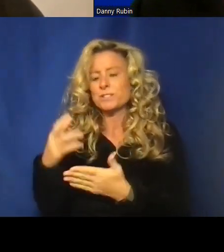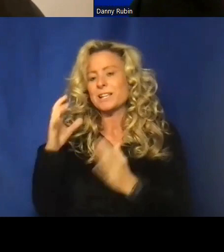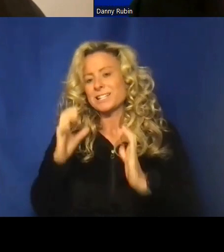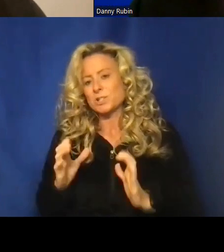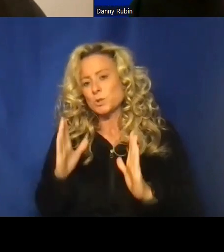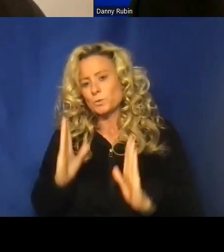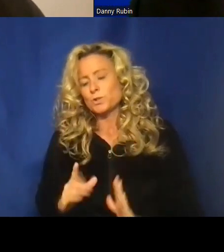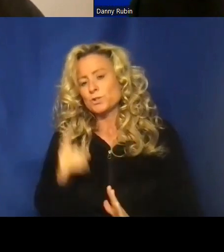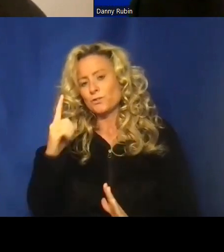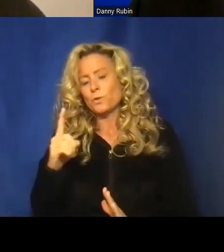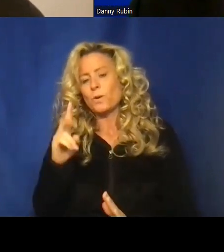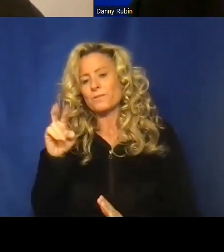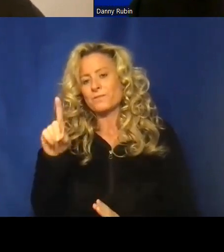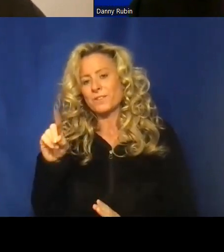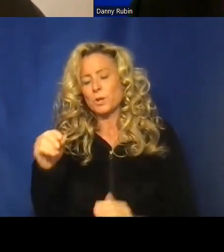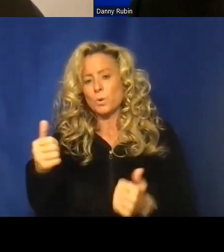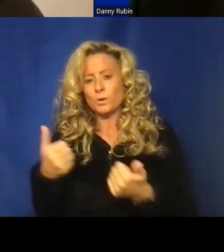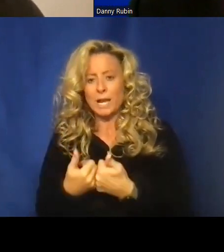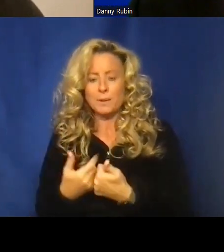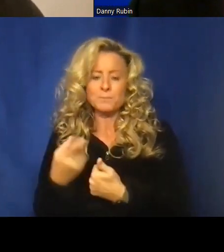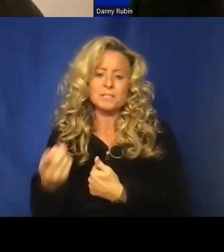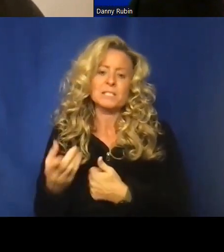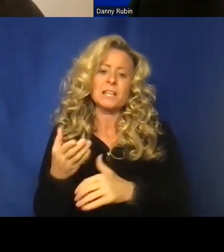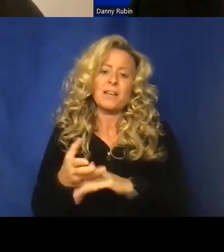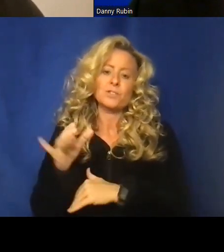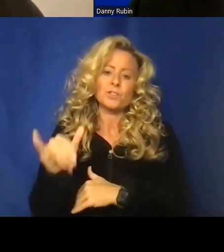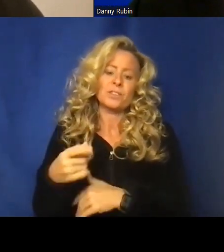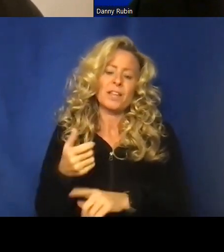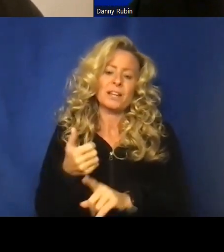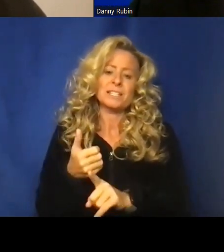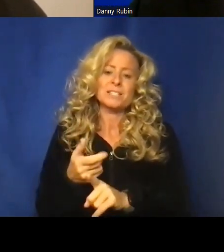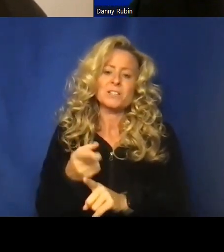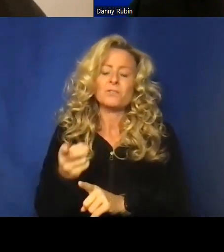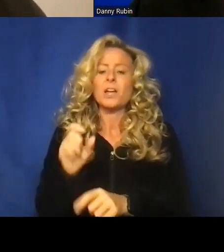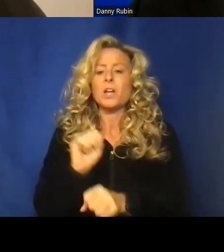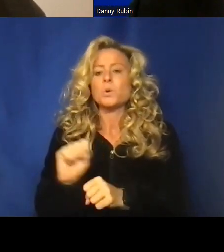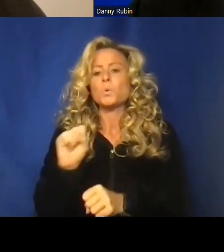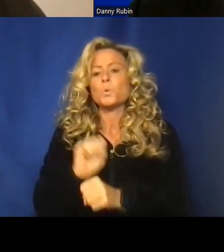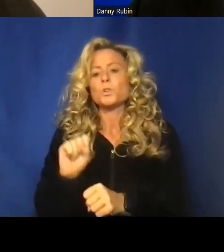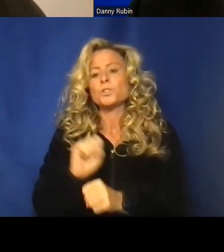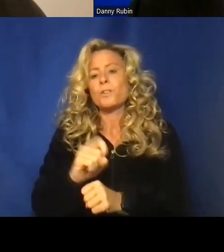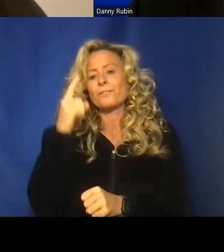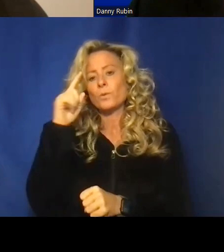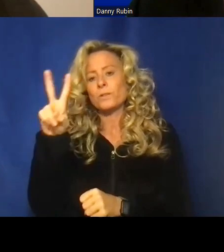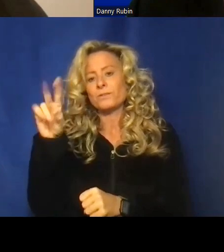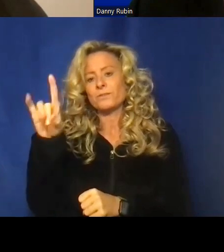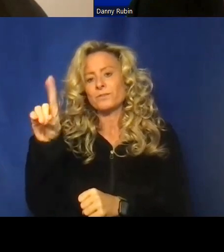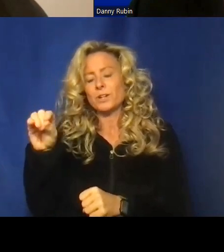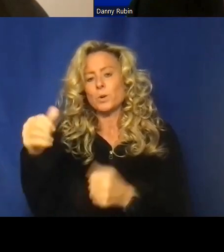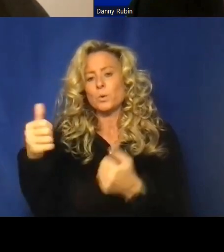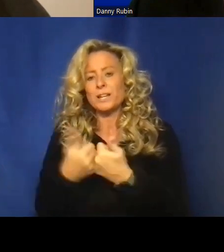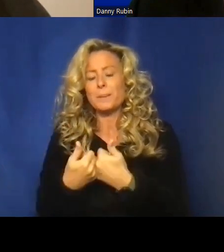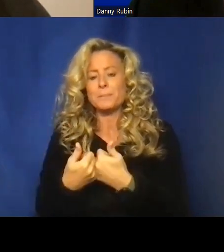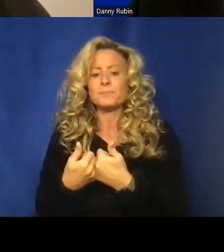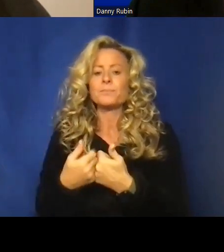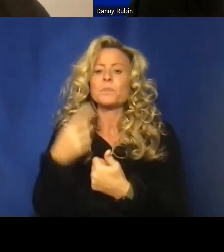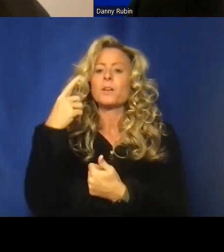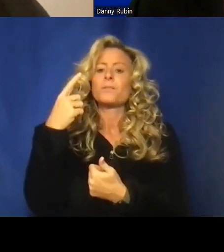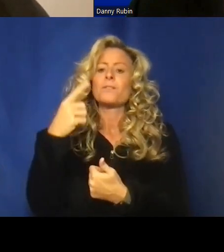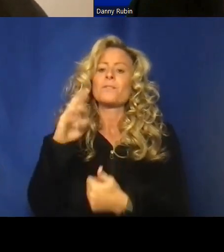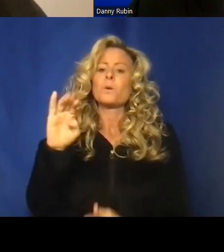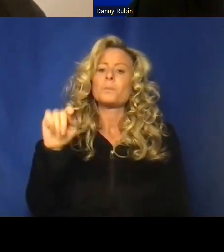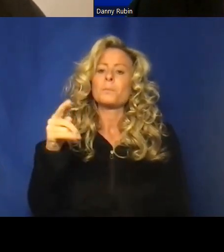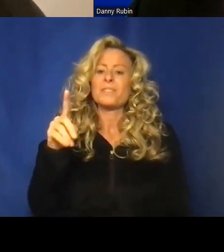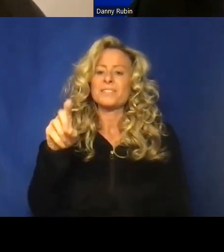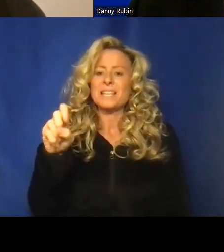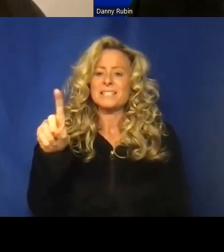video games. After that, I moved on and went to work for a video game company called Bethesda. I'm sure some